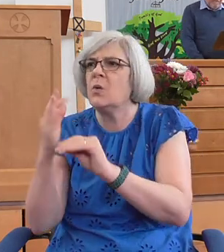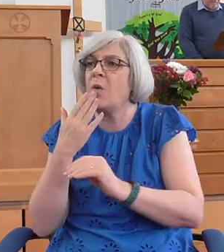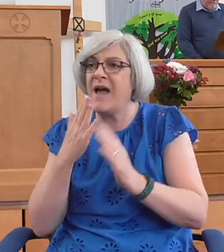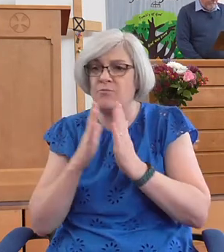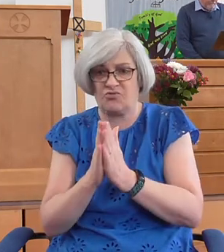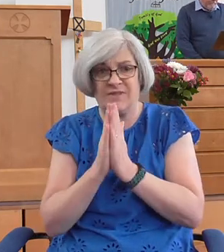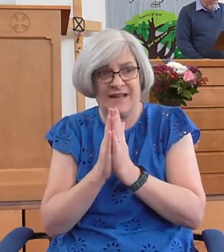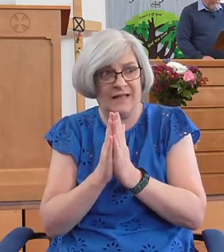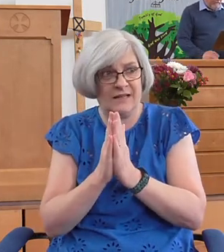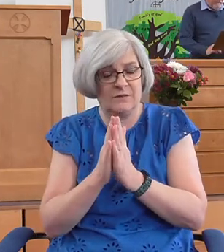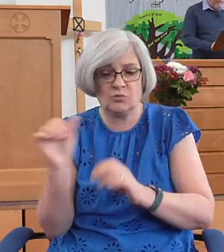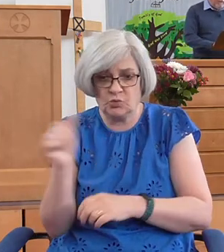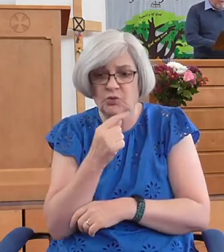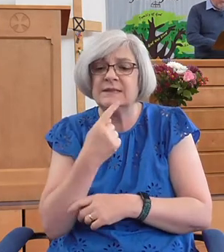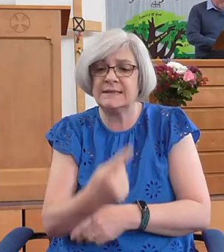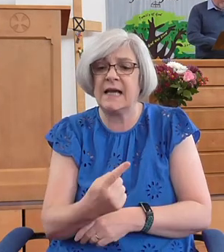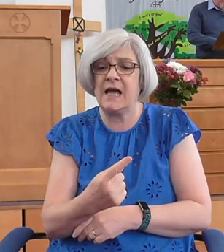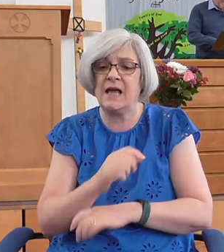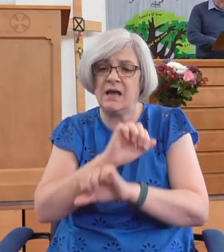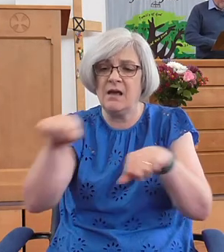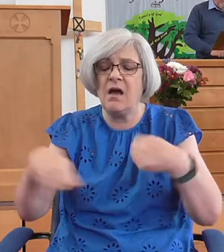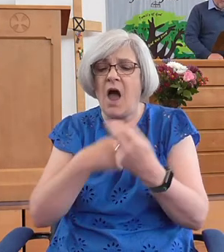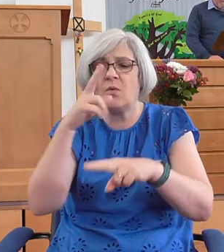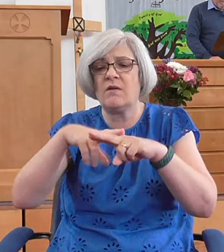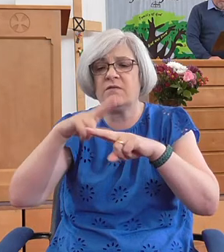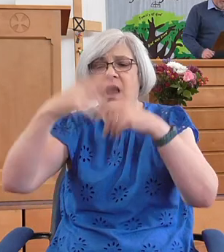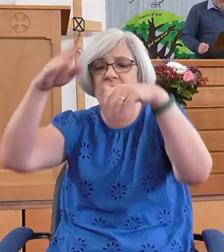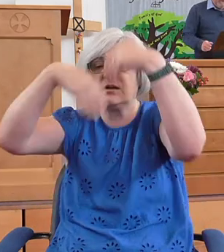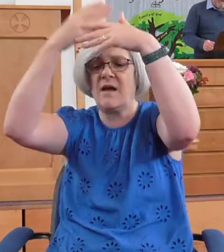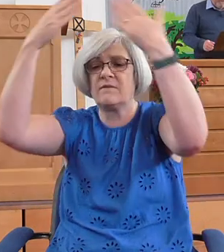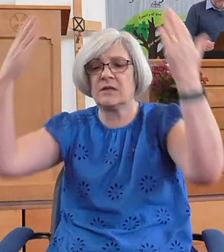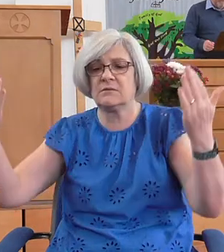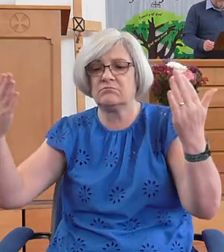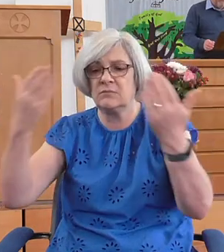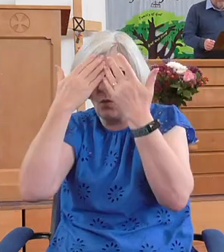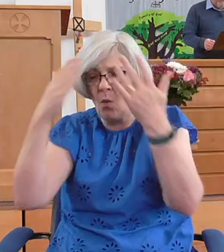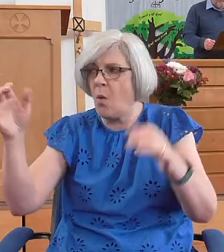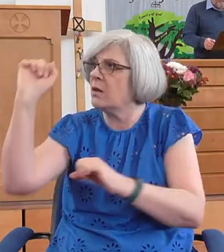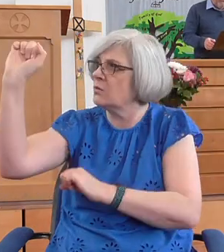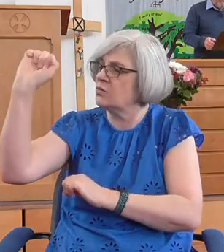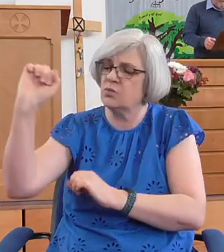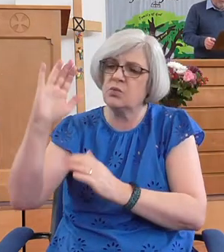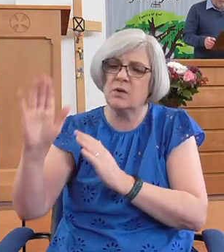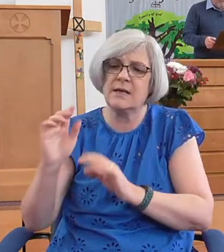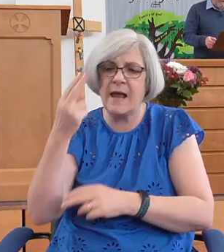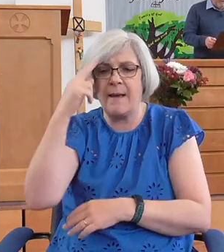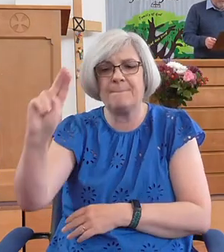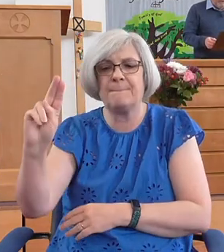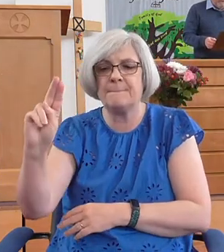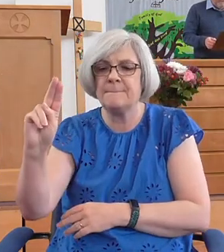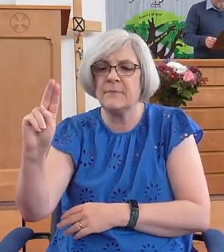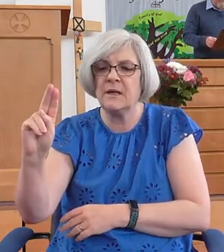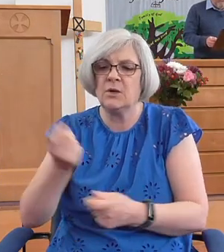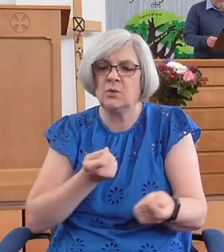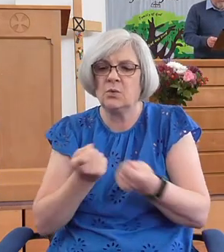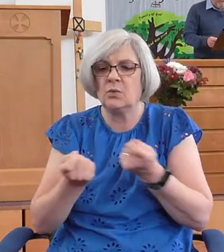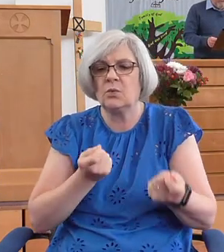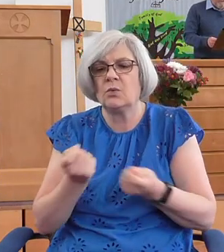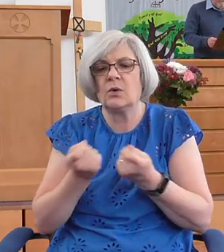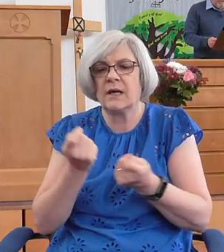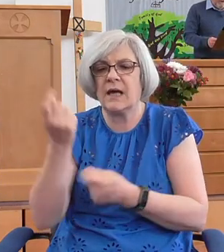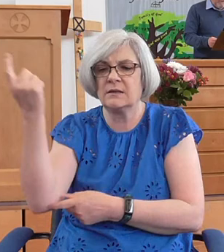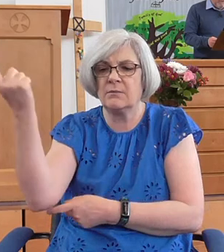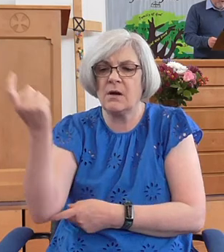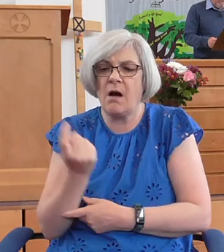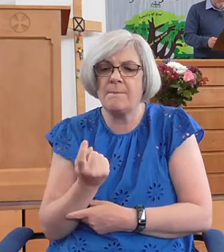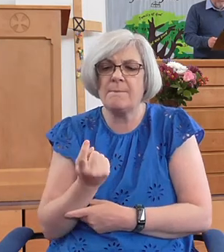say, Our Father, who art in heaven, hallowed be your name.